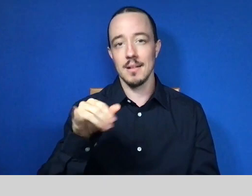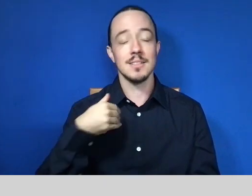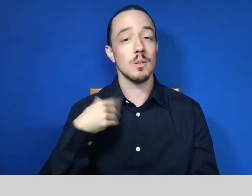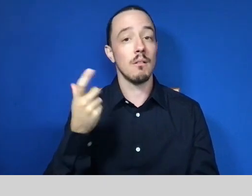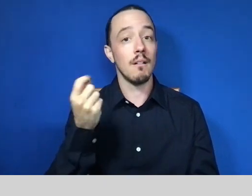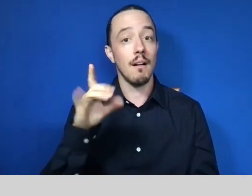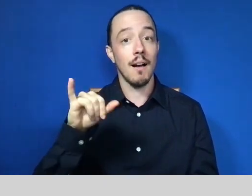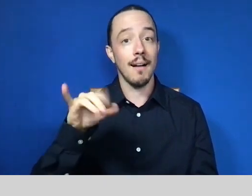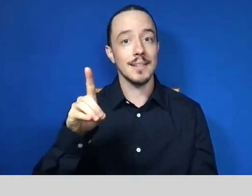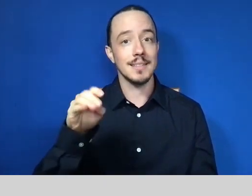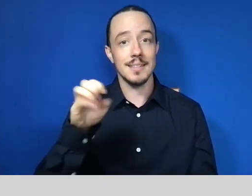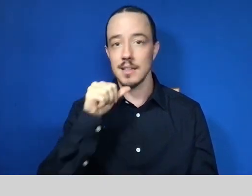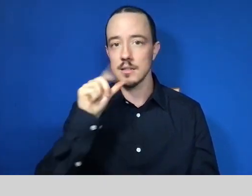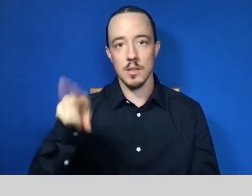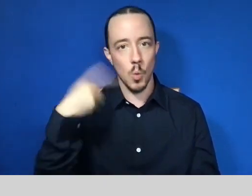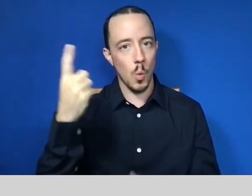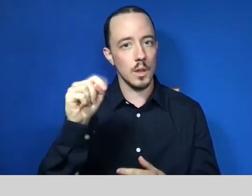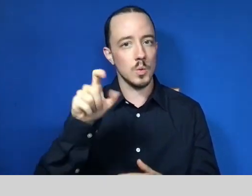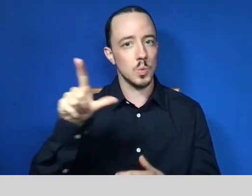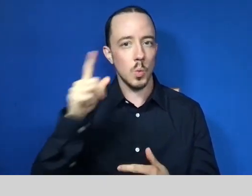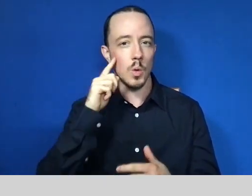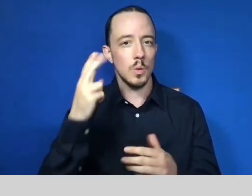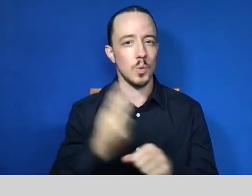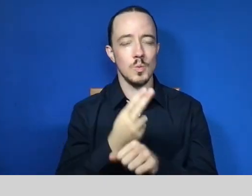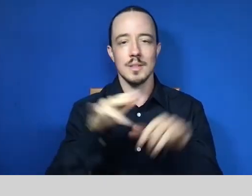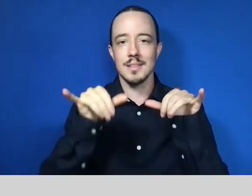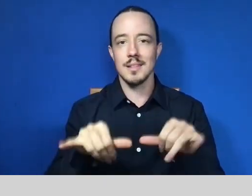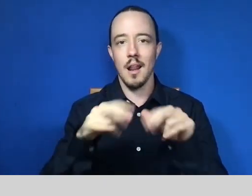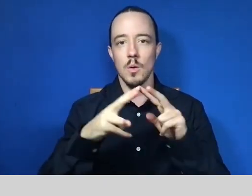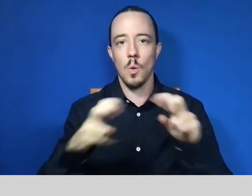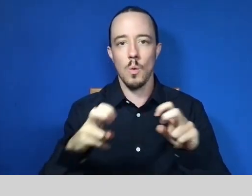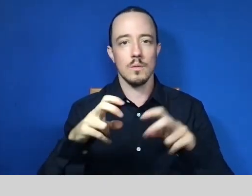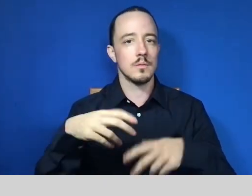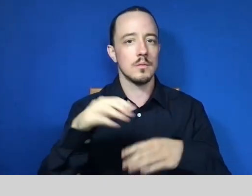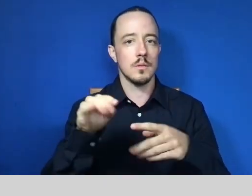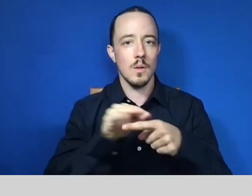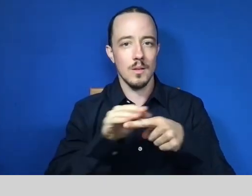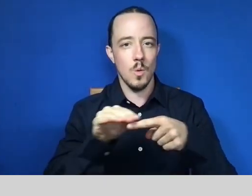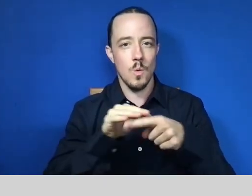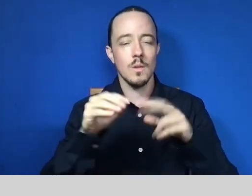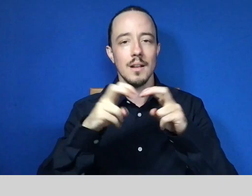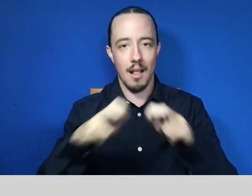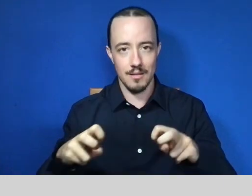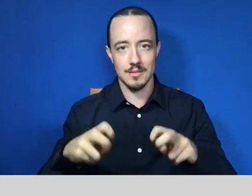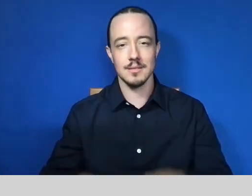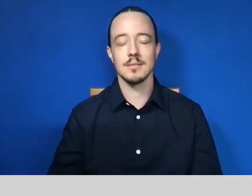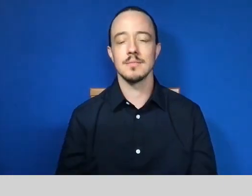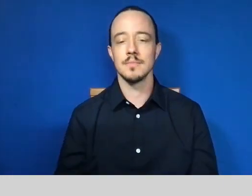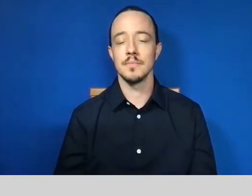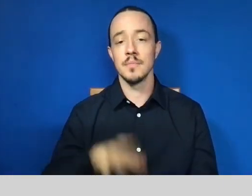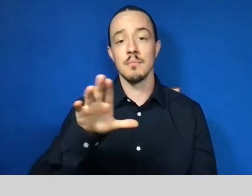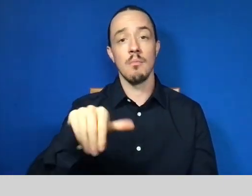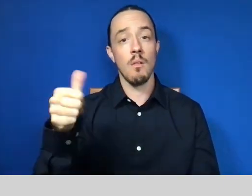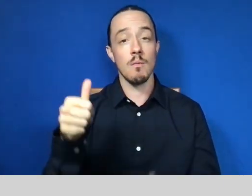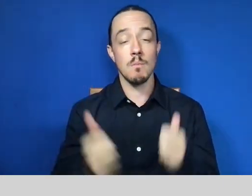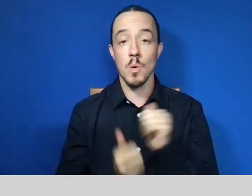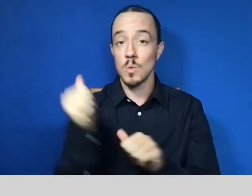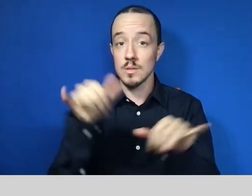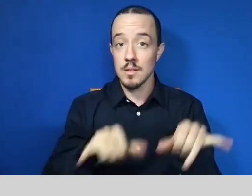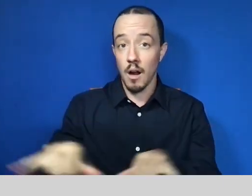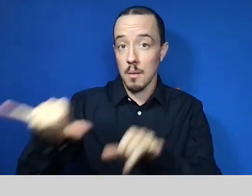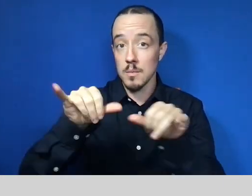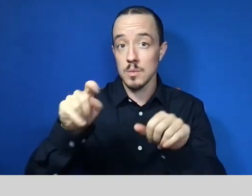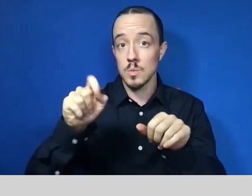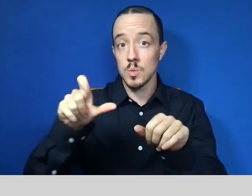is not the only tool that uses static code analysis. The other most commonly known tool that